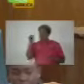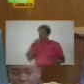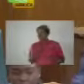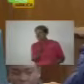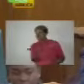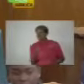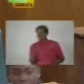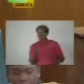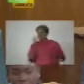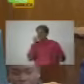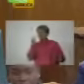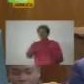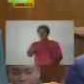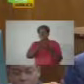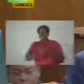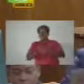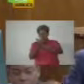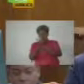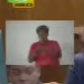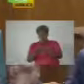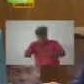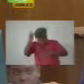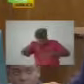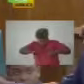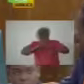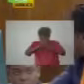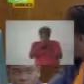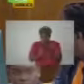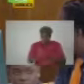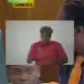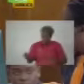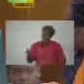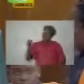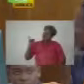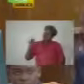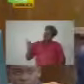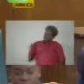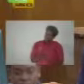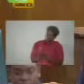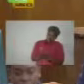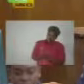Everybody that wrote a law had to be writing IMF laws.